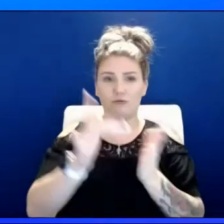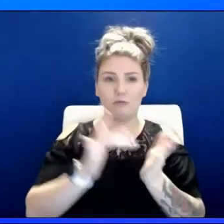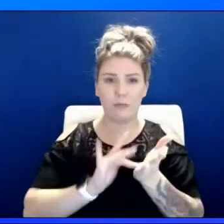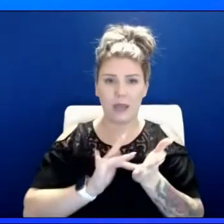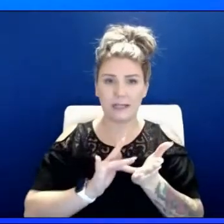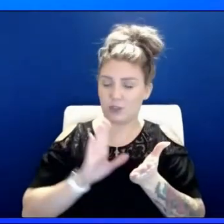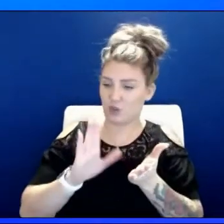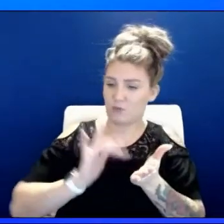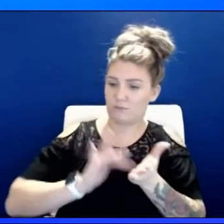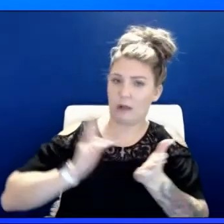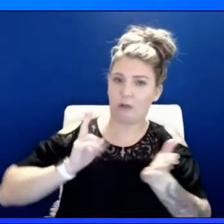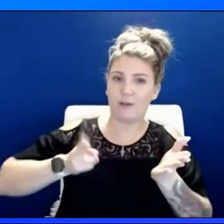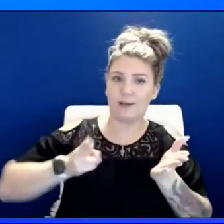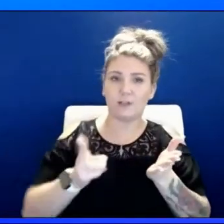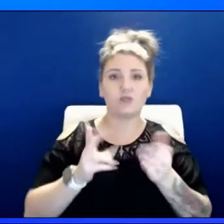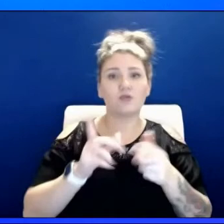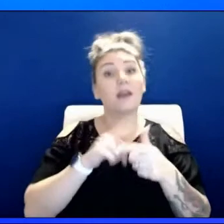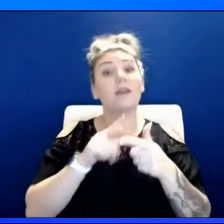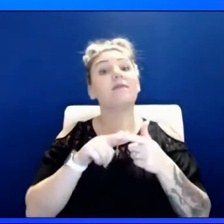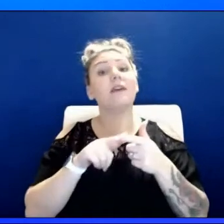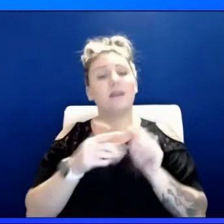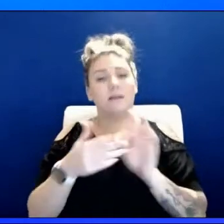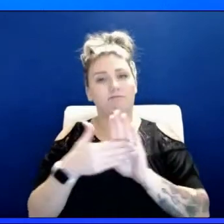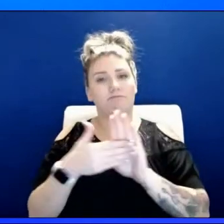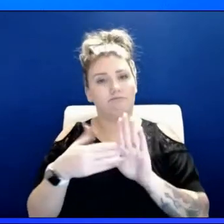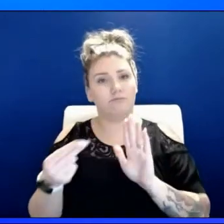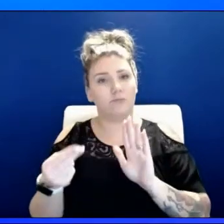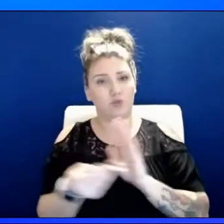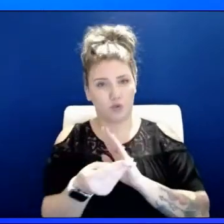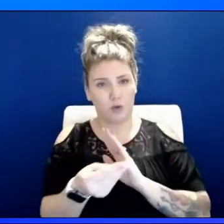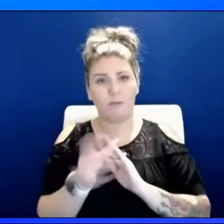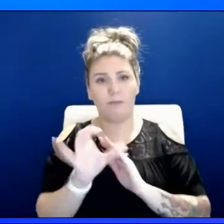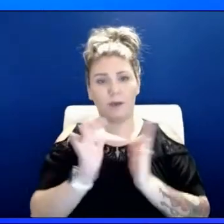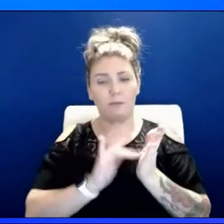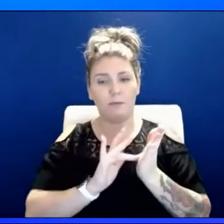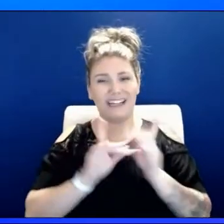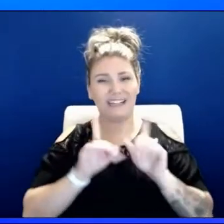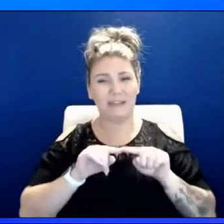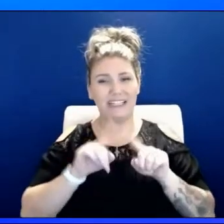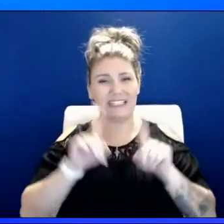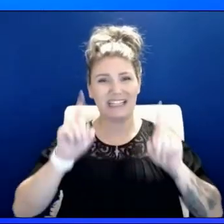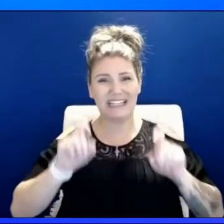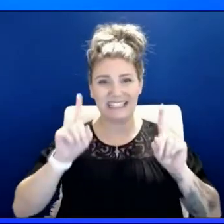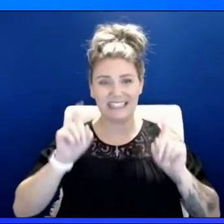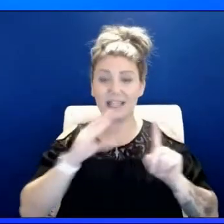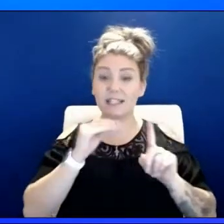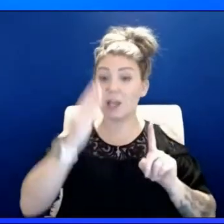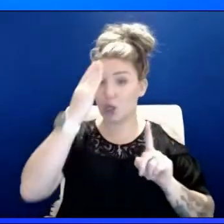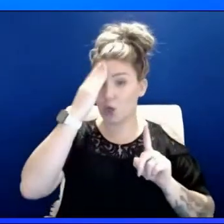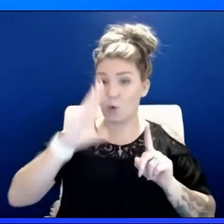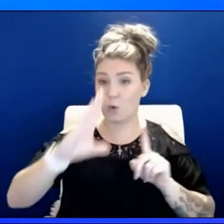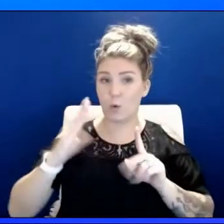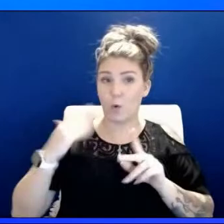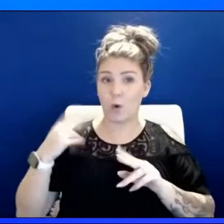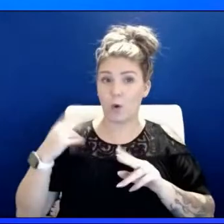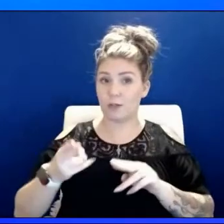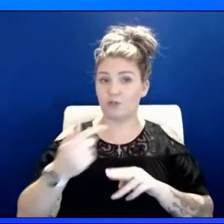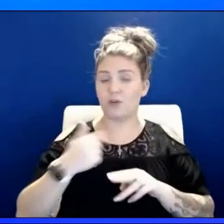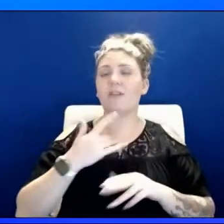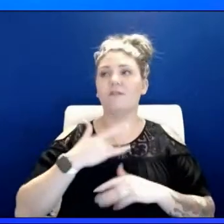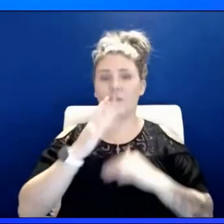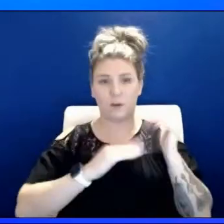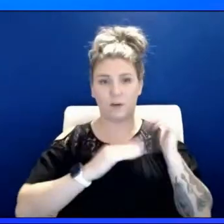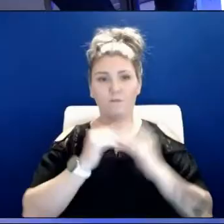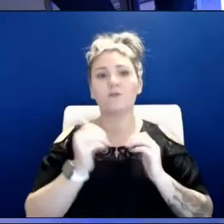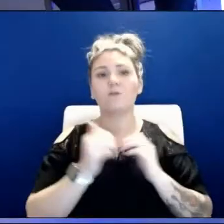history, and then prescribe the medication based on those test results and knowing your history. I feel comfortable with that part. Yeah. And